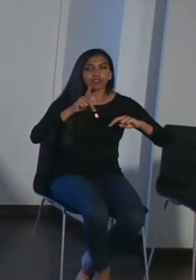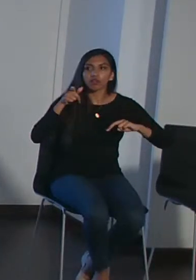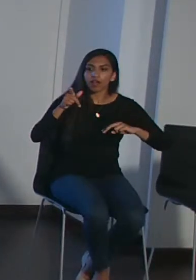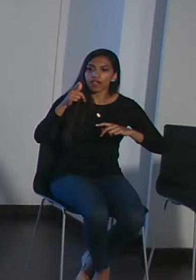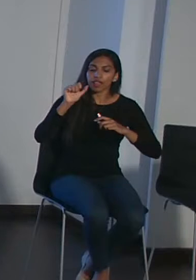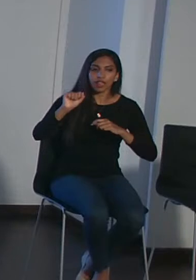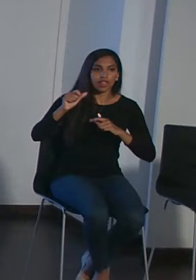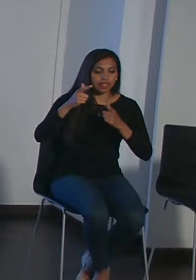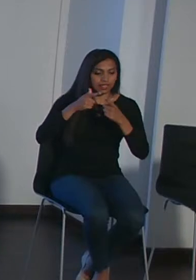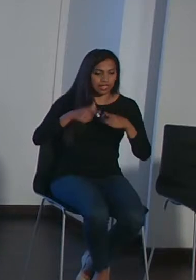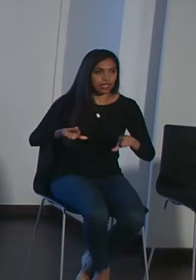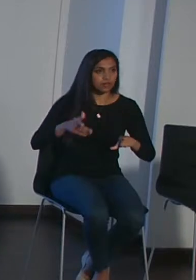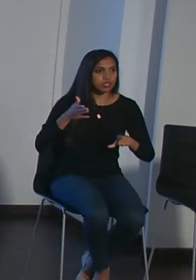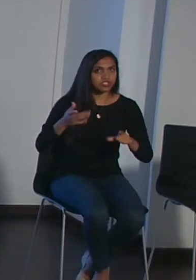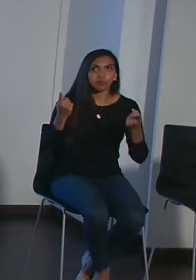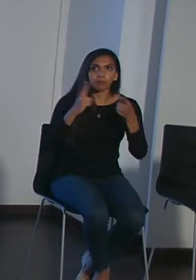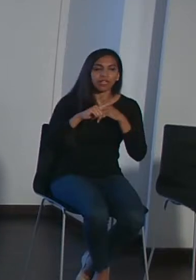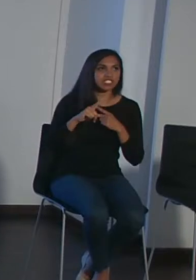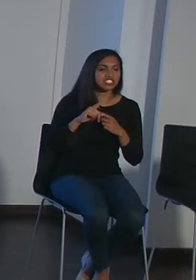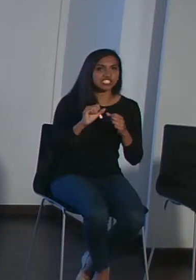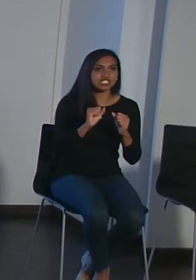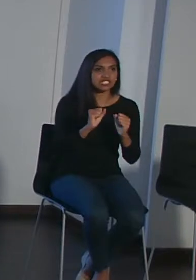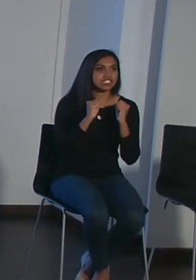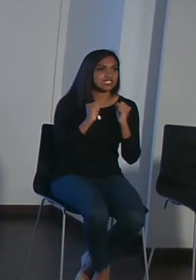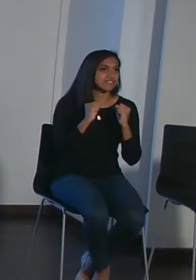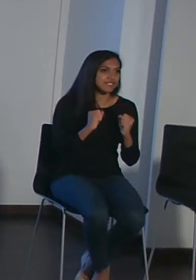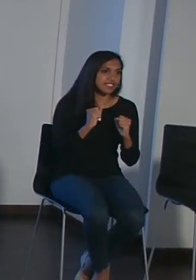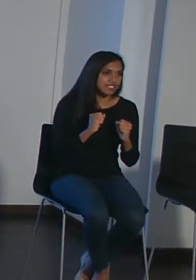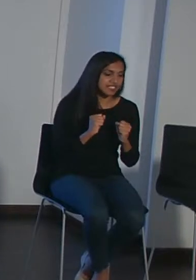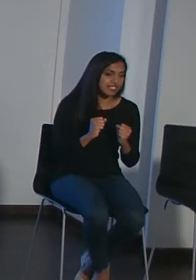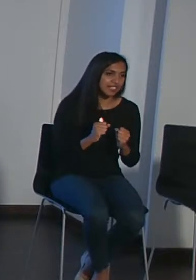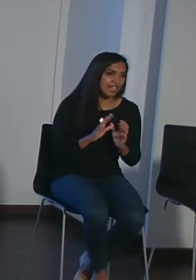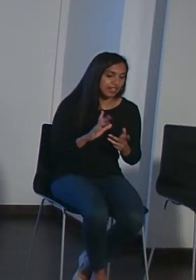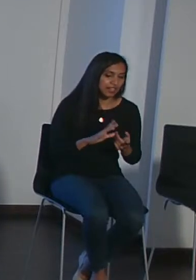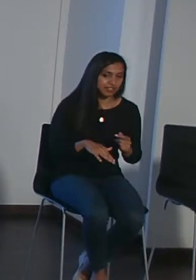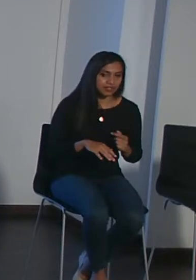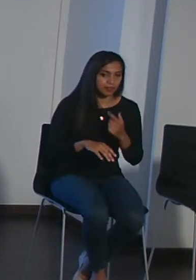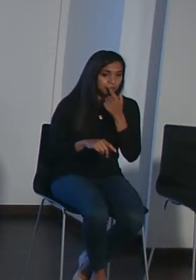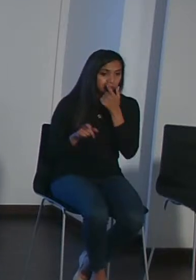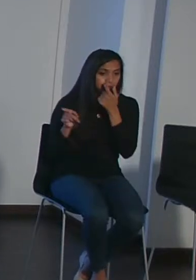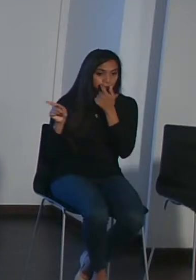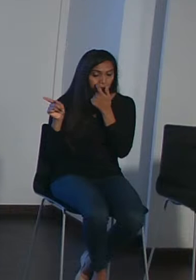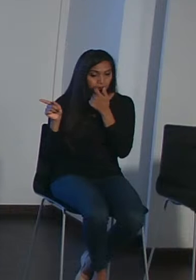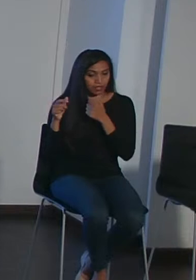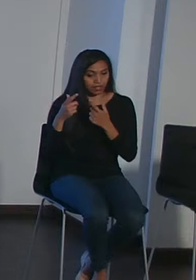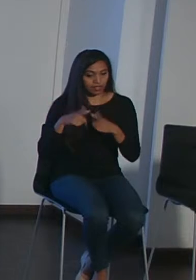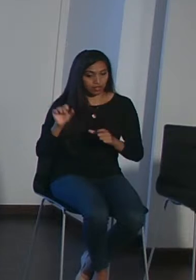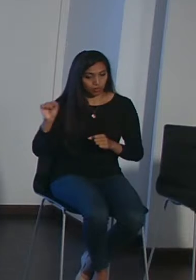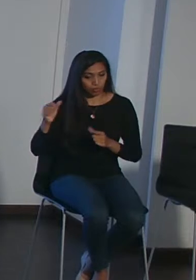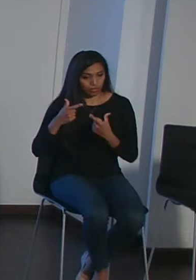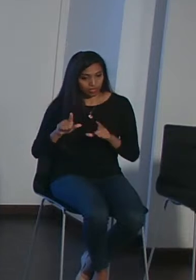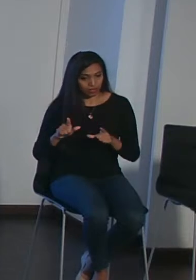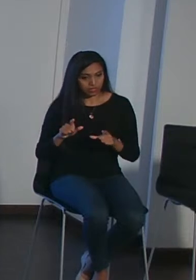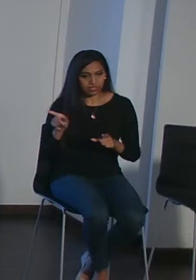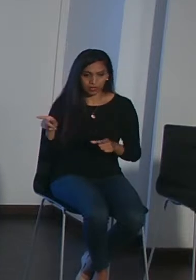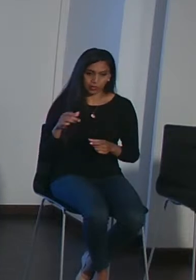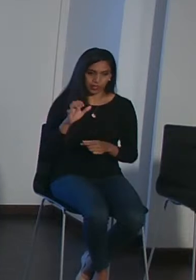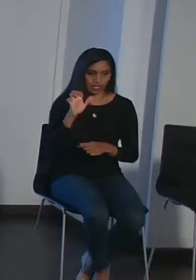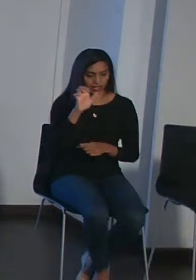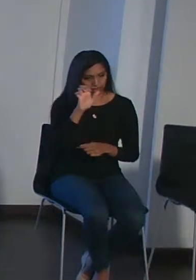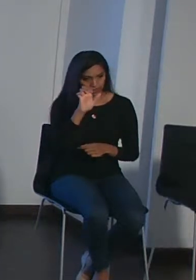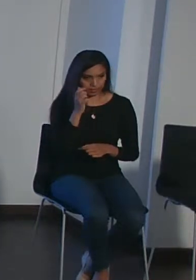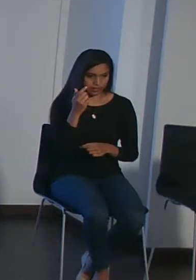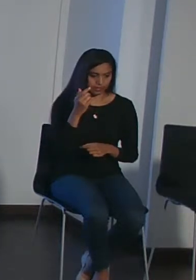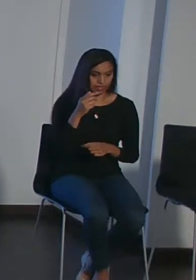and Tamil. And I speak Sinhala quite fluently. That's my first language. But I speak English all the